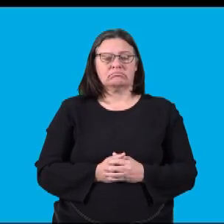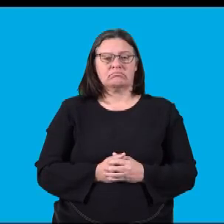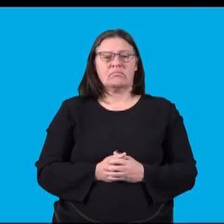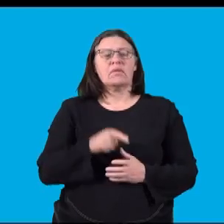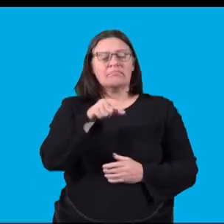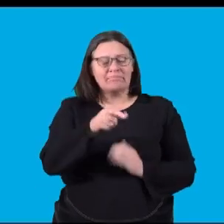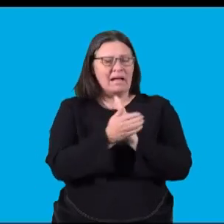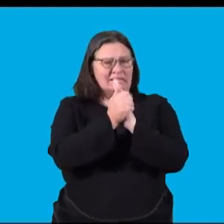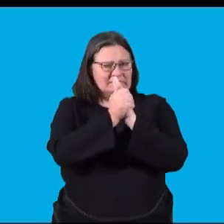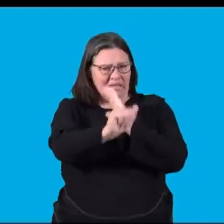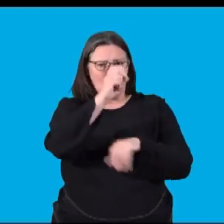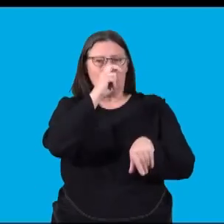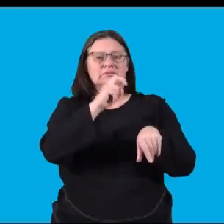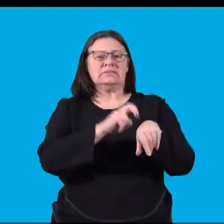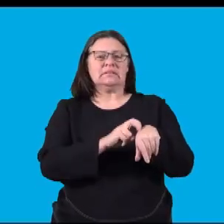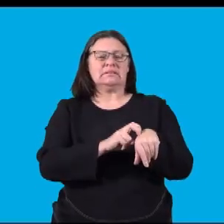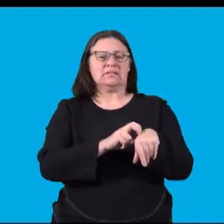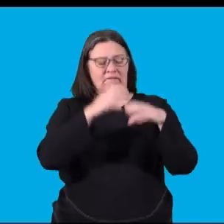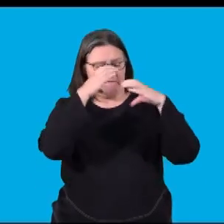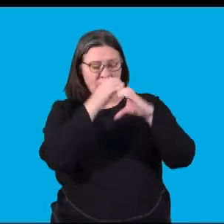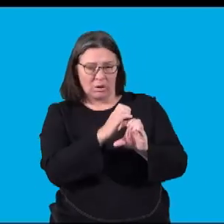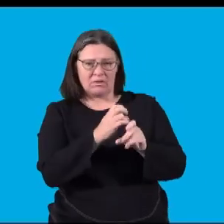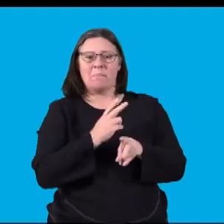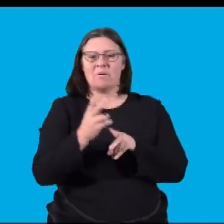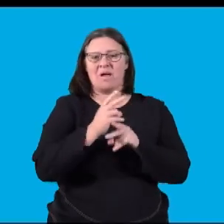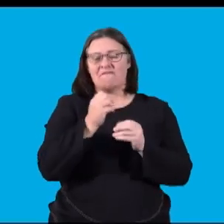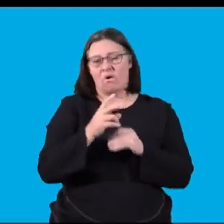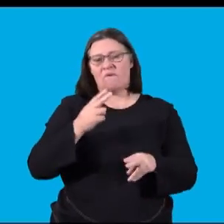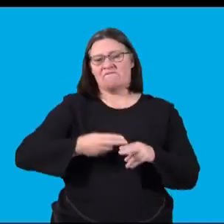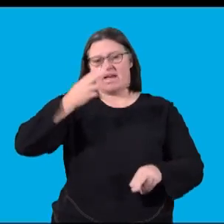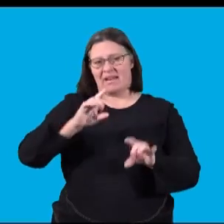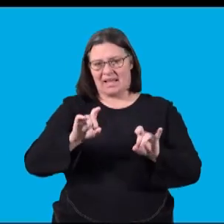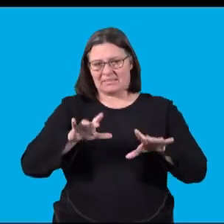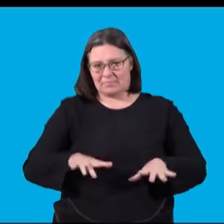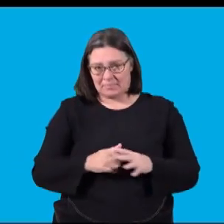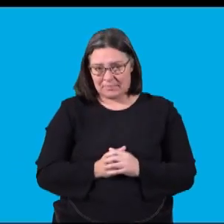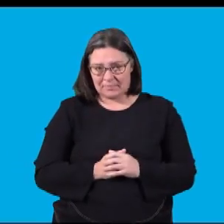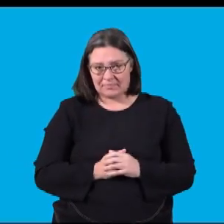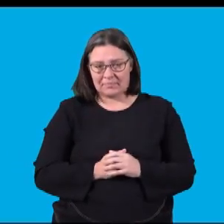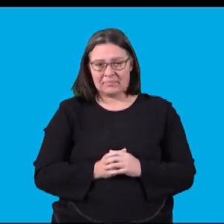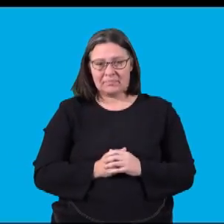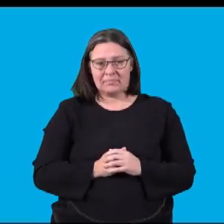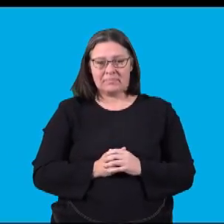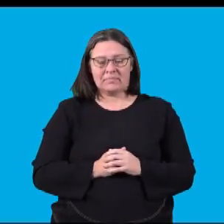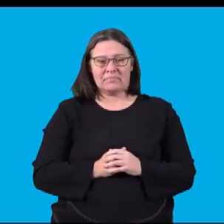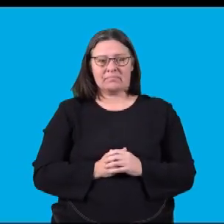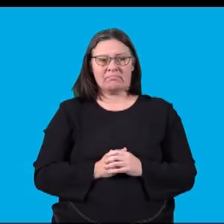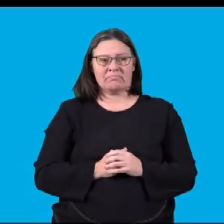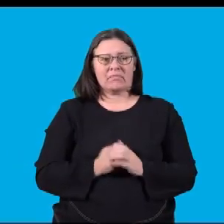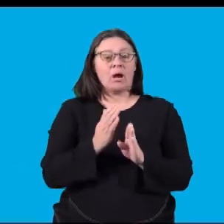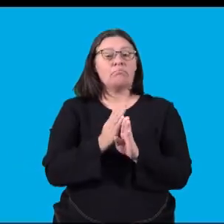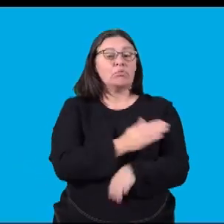These are the exam writing competencies that you need to work on as you prepare for your final exam.